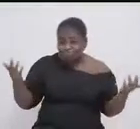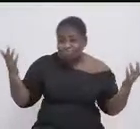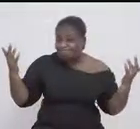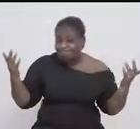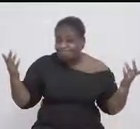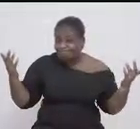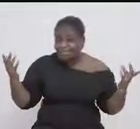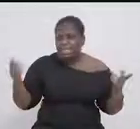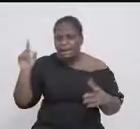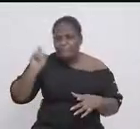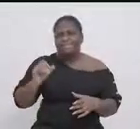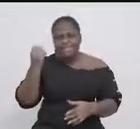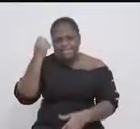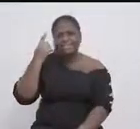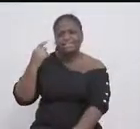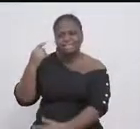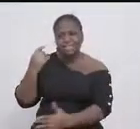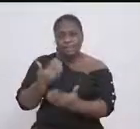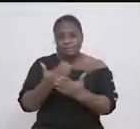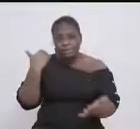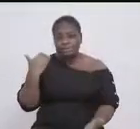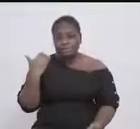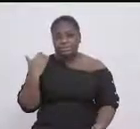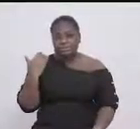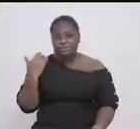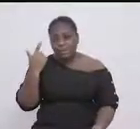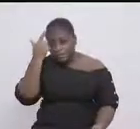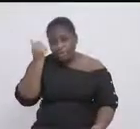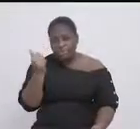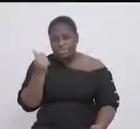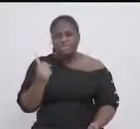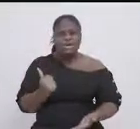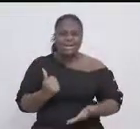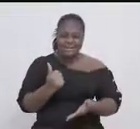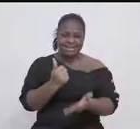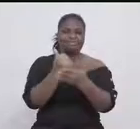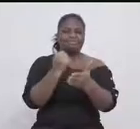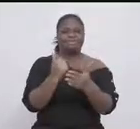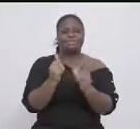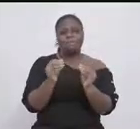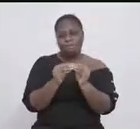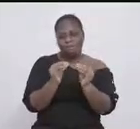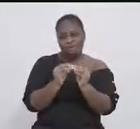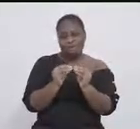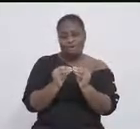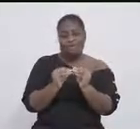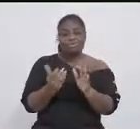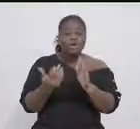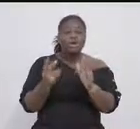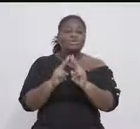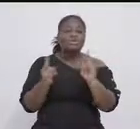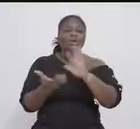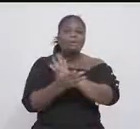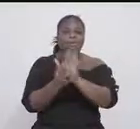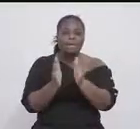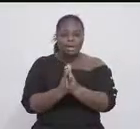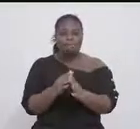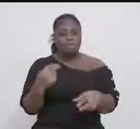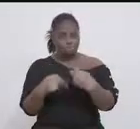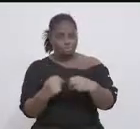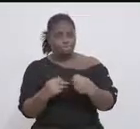doing? They need to understand because it will help them in a long way to become problem solvers.